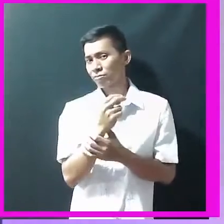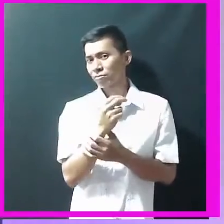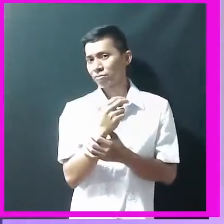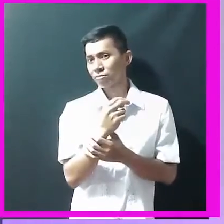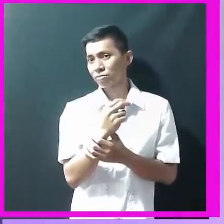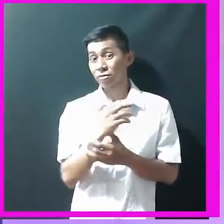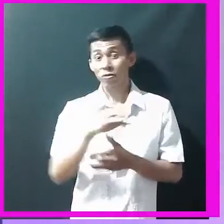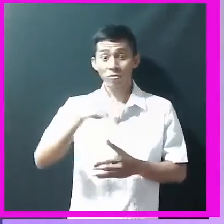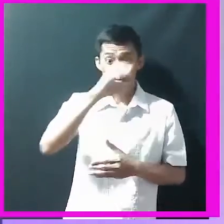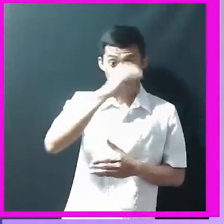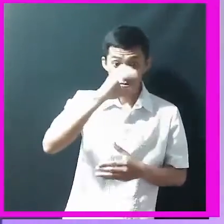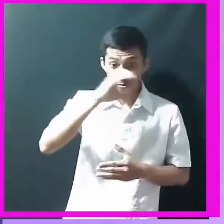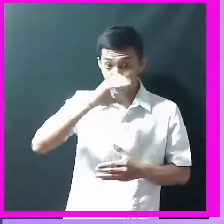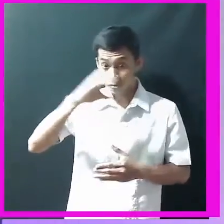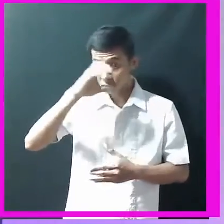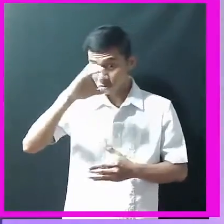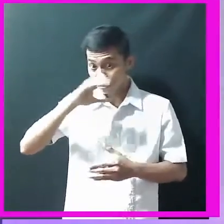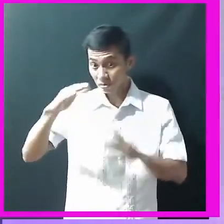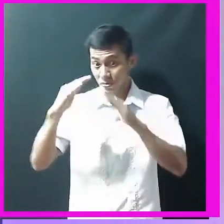that Cebu City,